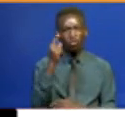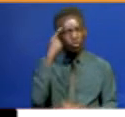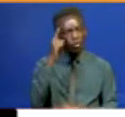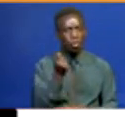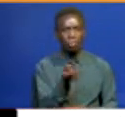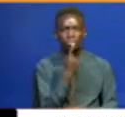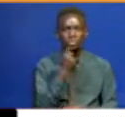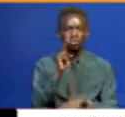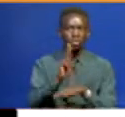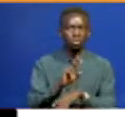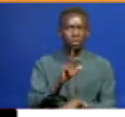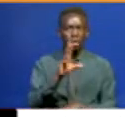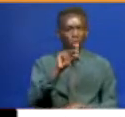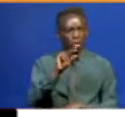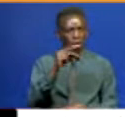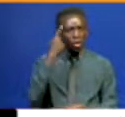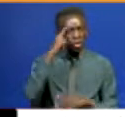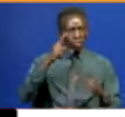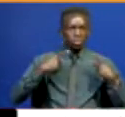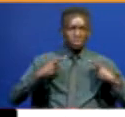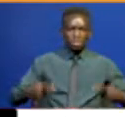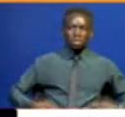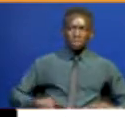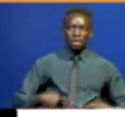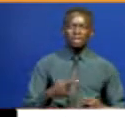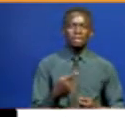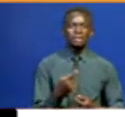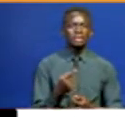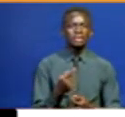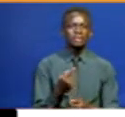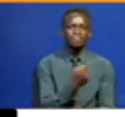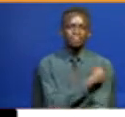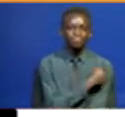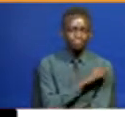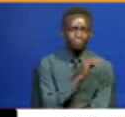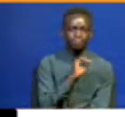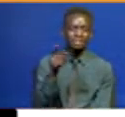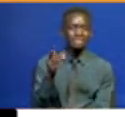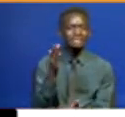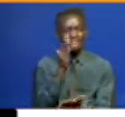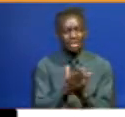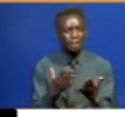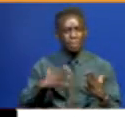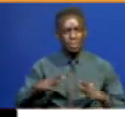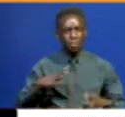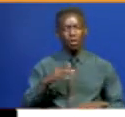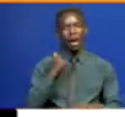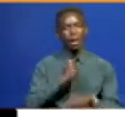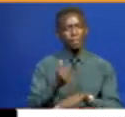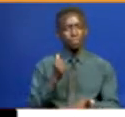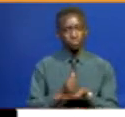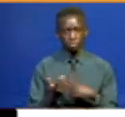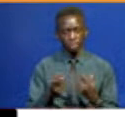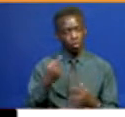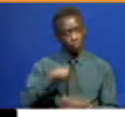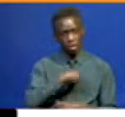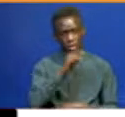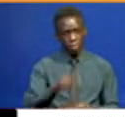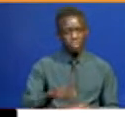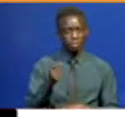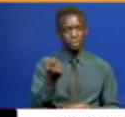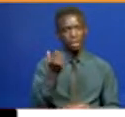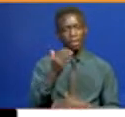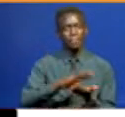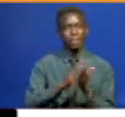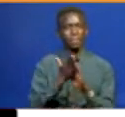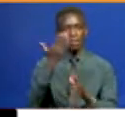Yeah, physiological treatment, they are for abuse. We require to be aware. Come to the medical setting. In my study,